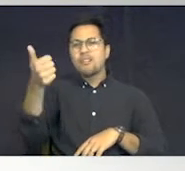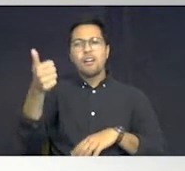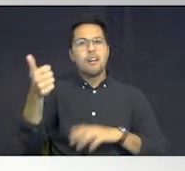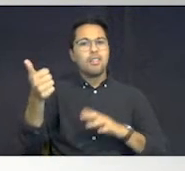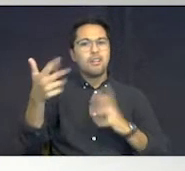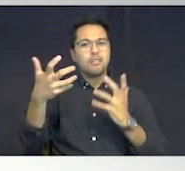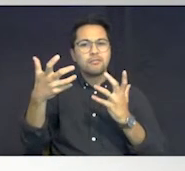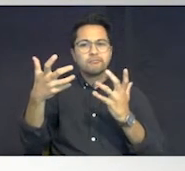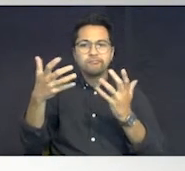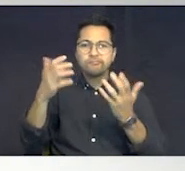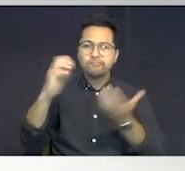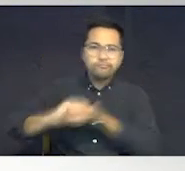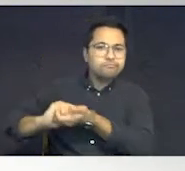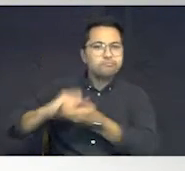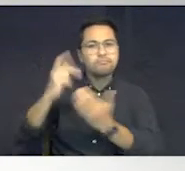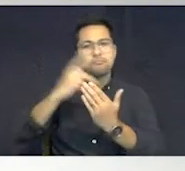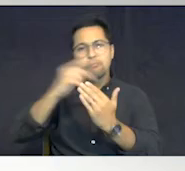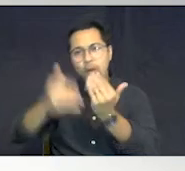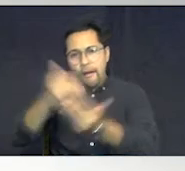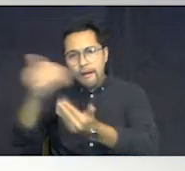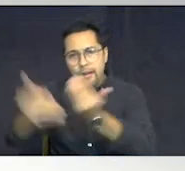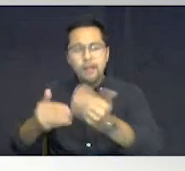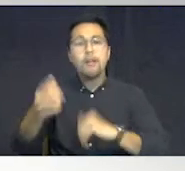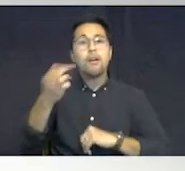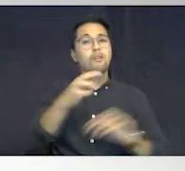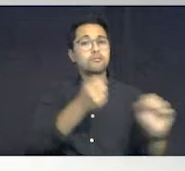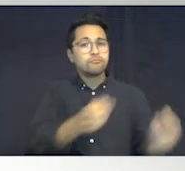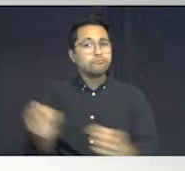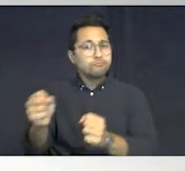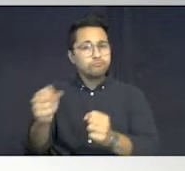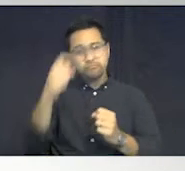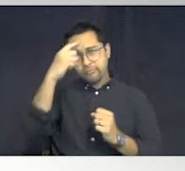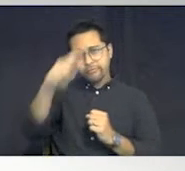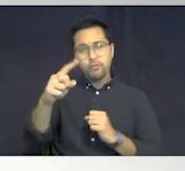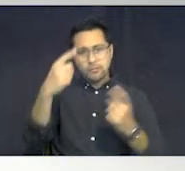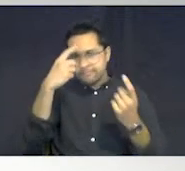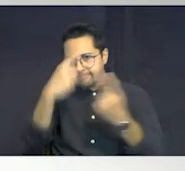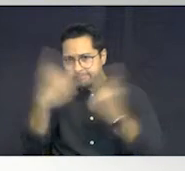processes or strategies for resolving disagreements and conflict.